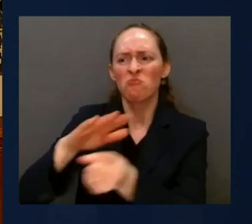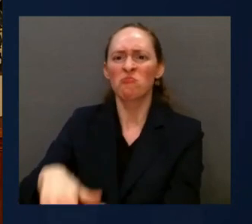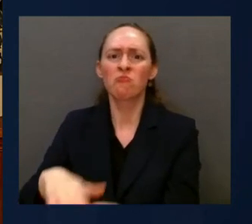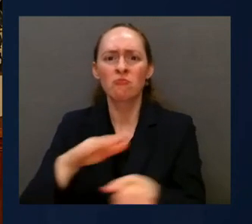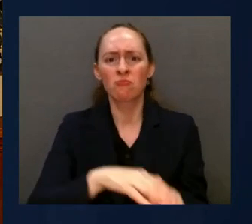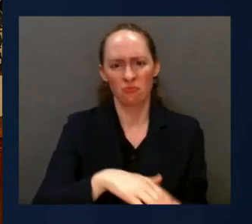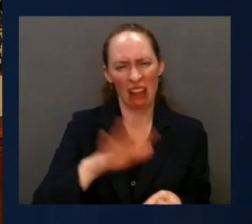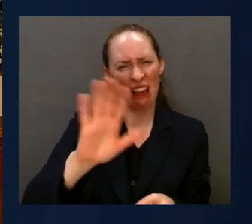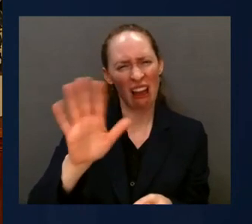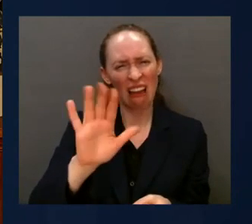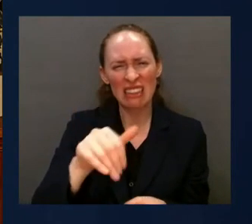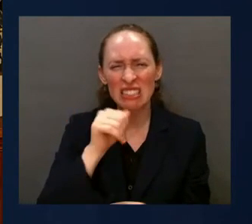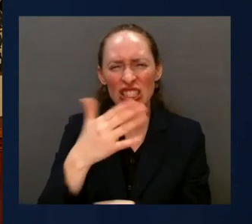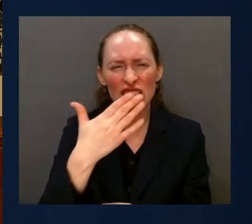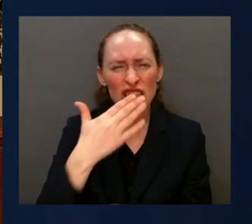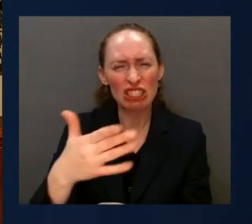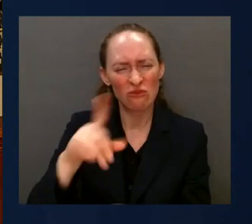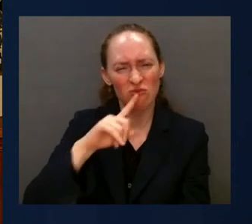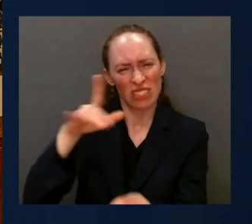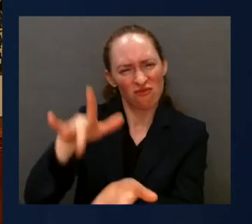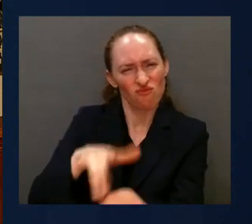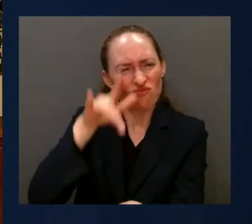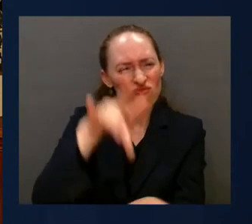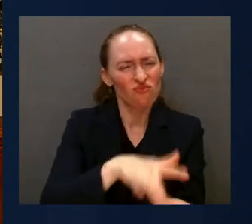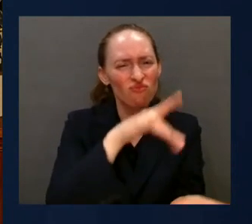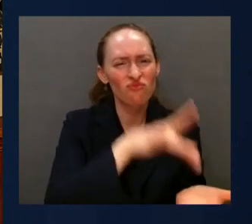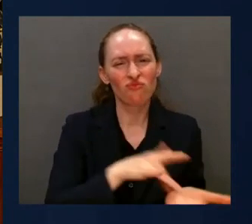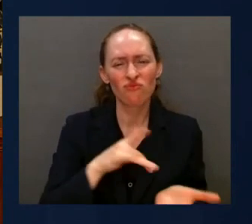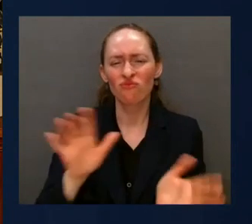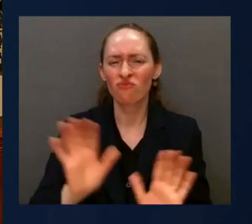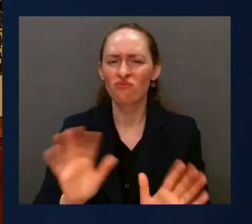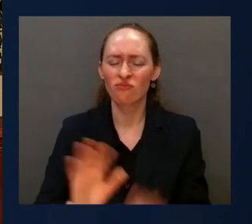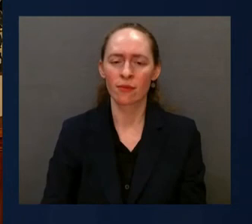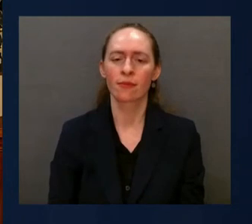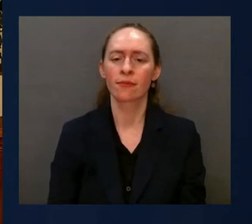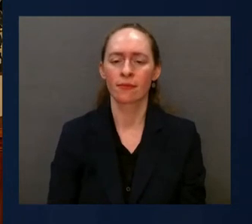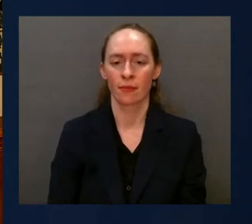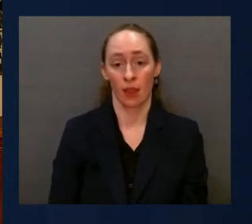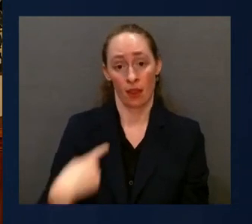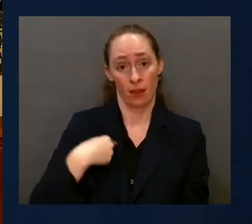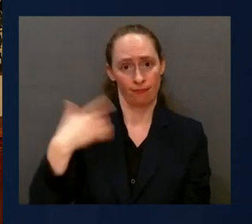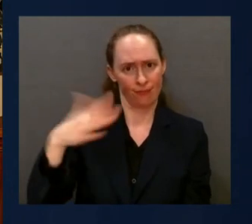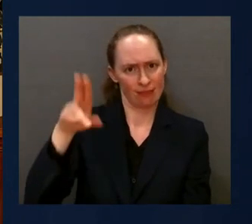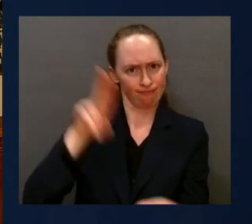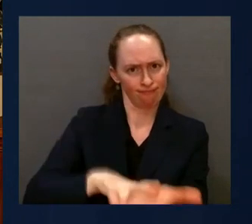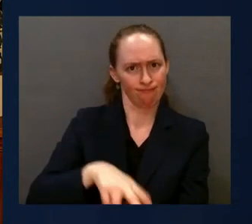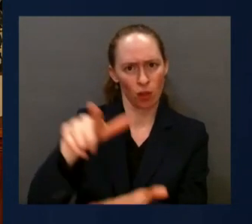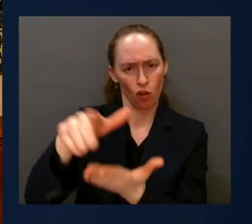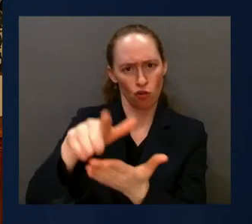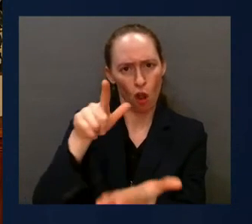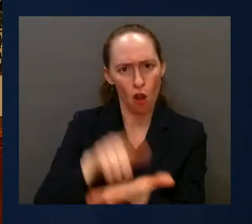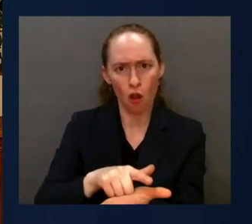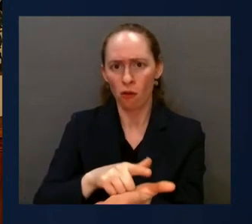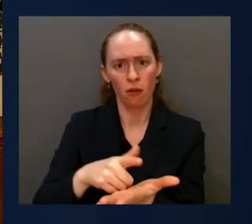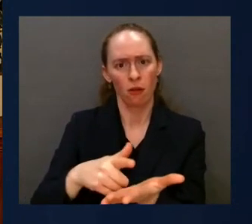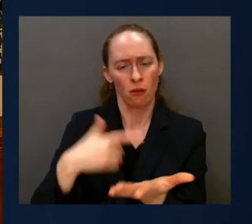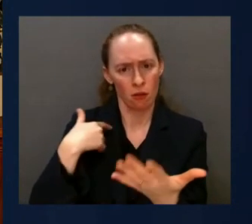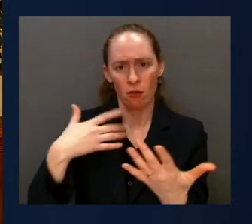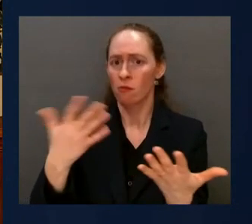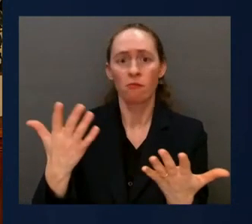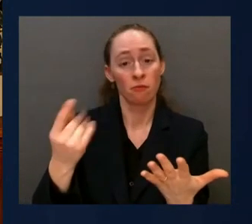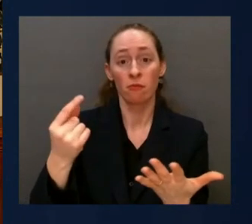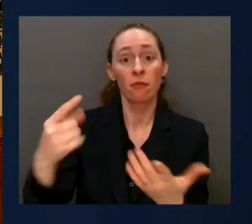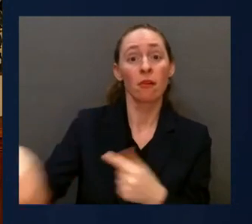good coming into the country. I signed a bipartisan bill to cut shipping costs by 90%, helping American farmers, businessmen,